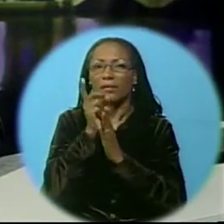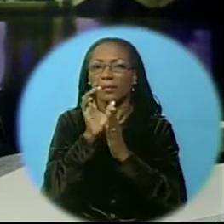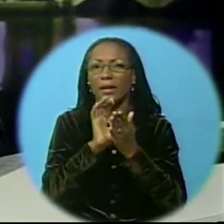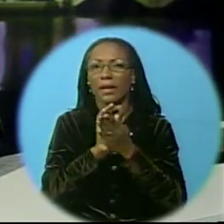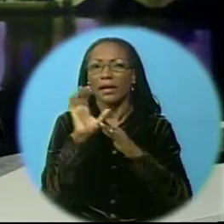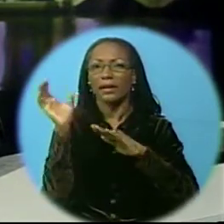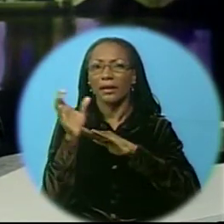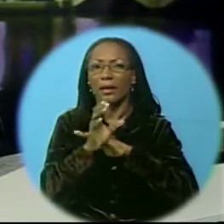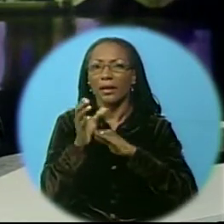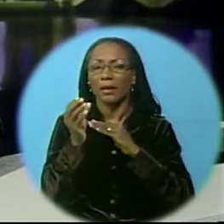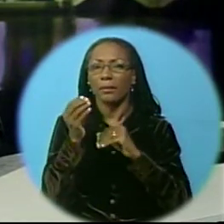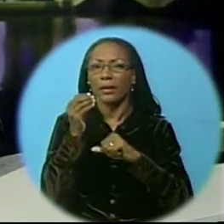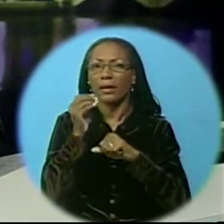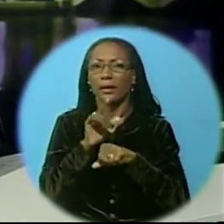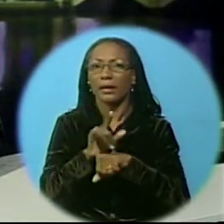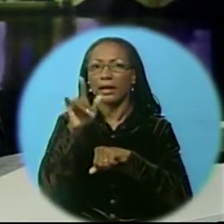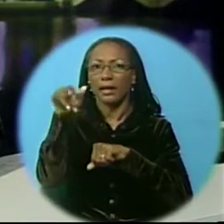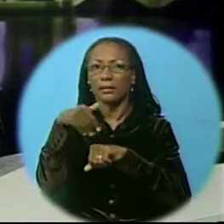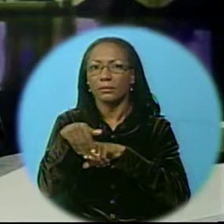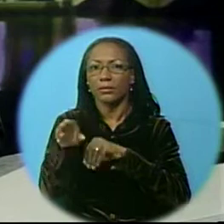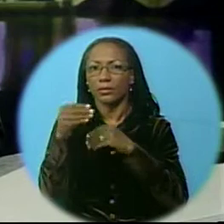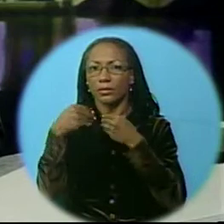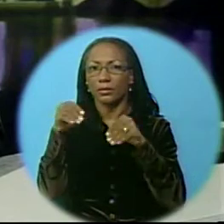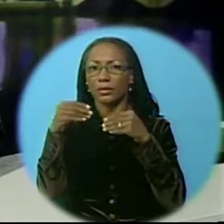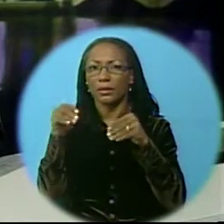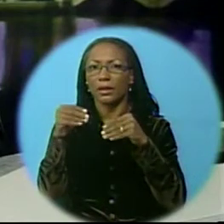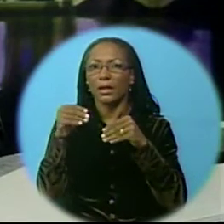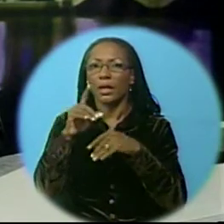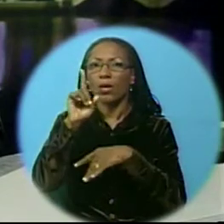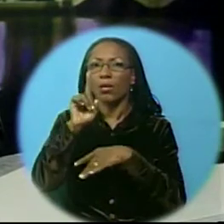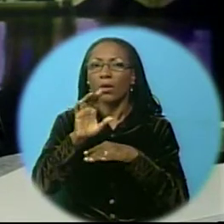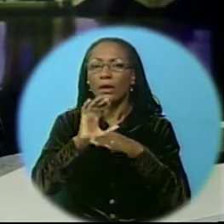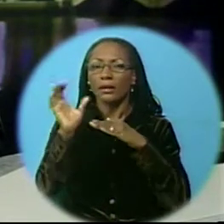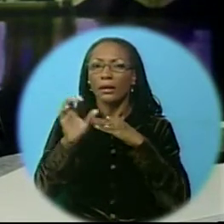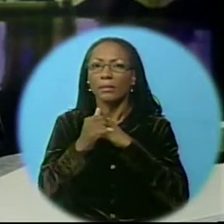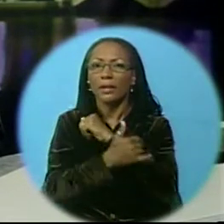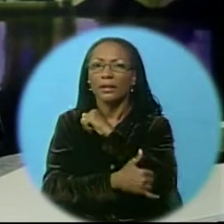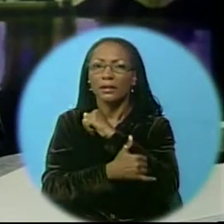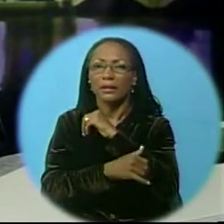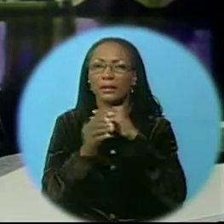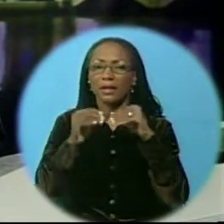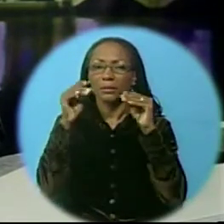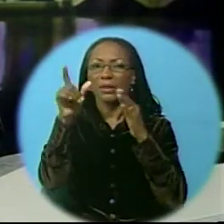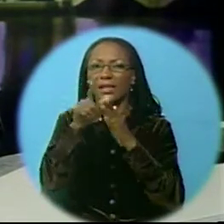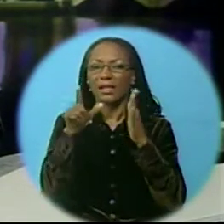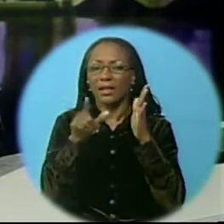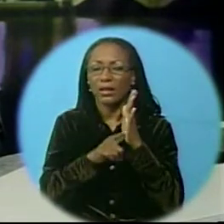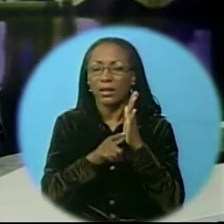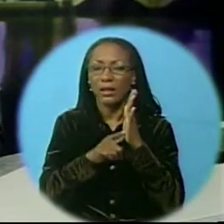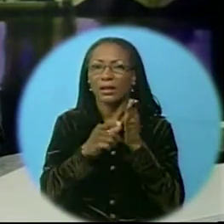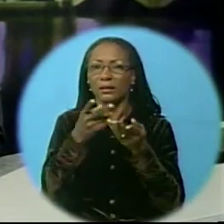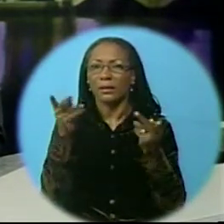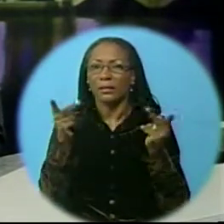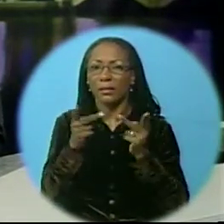Agency. He said at least one Caribbean country has put the necessary legislation in place to accommodate